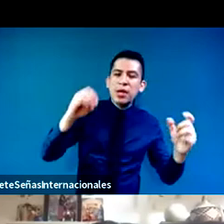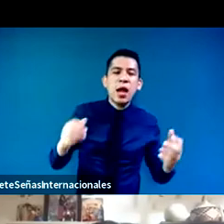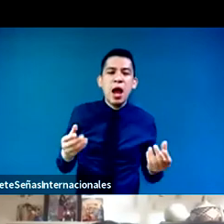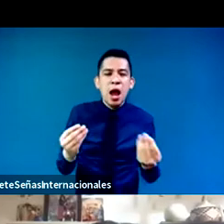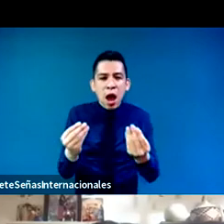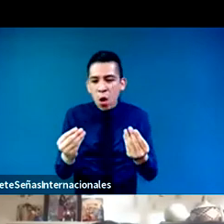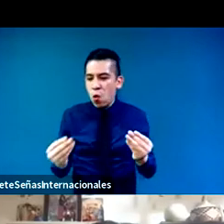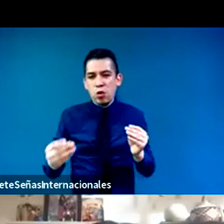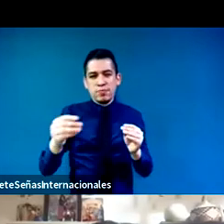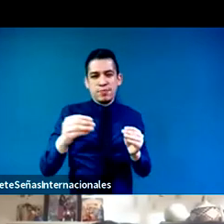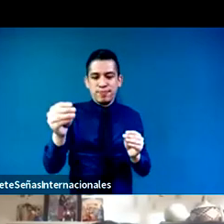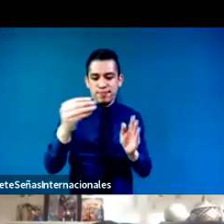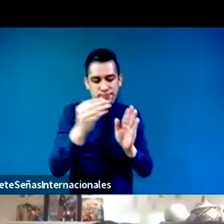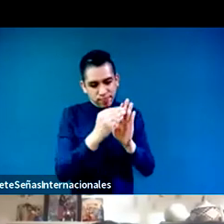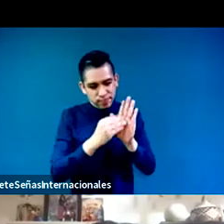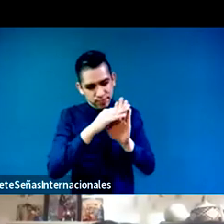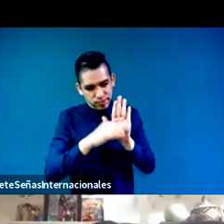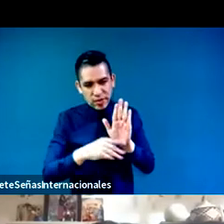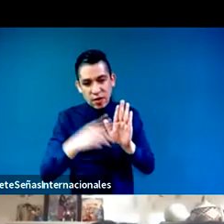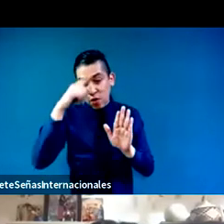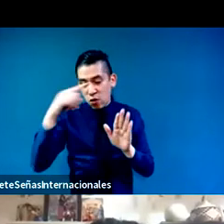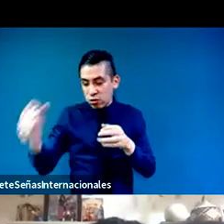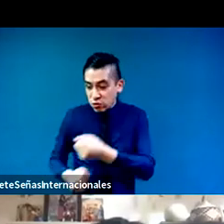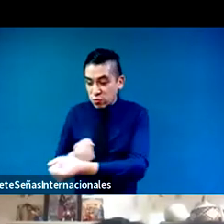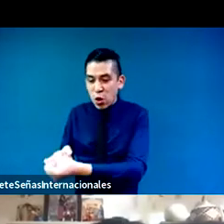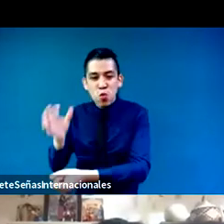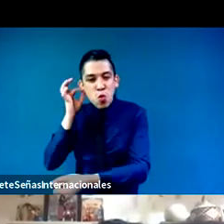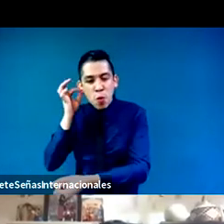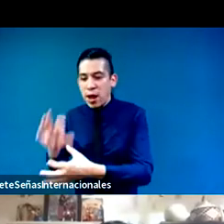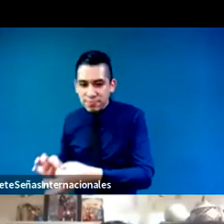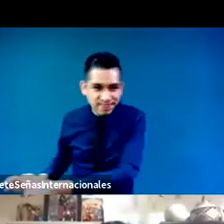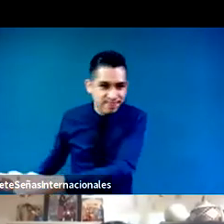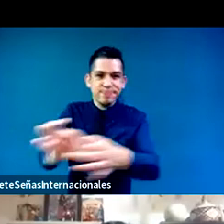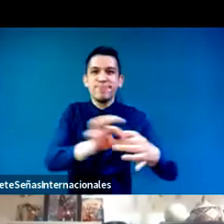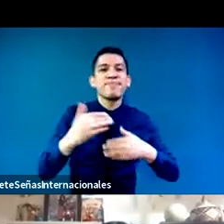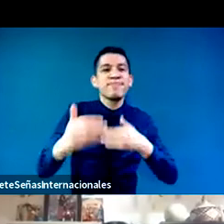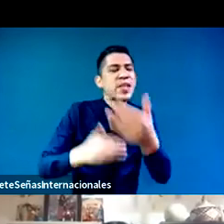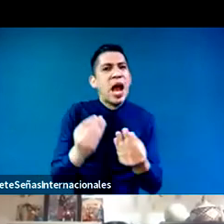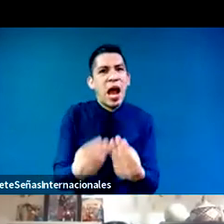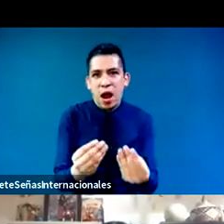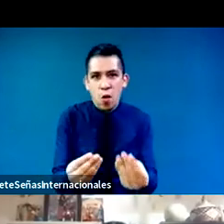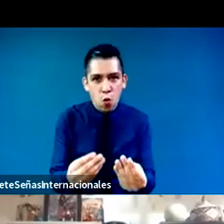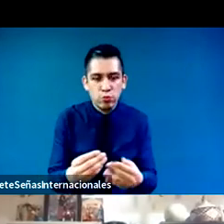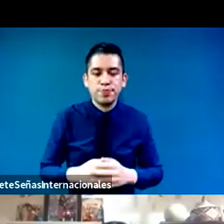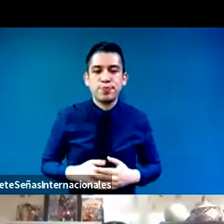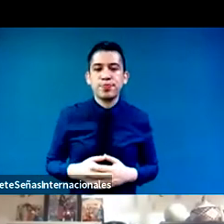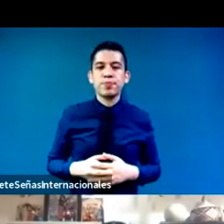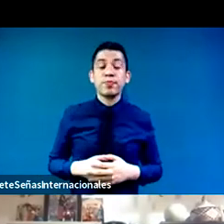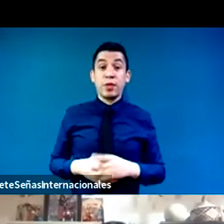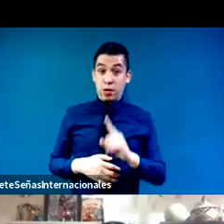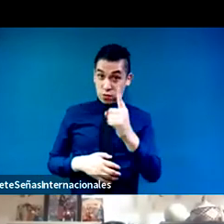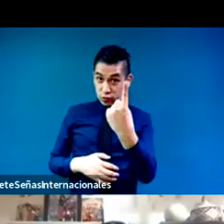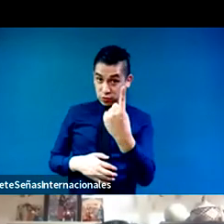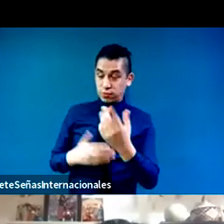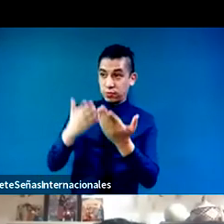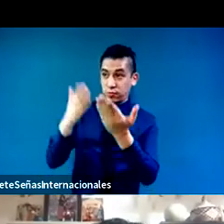So I'd like to turn first to Ms. Kachambwa of FEMNET to answer the questions